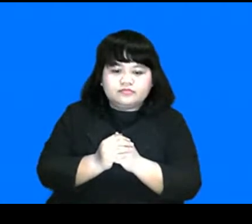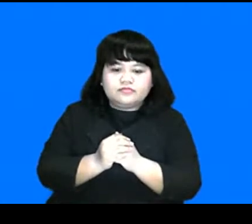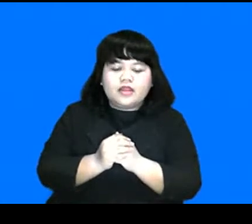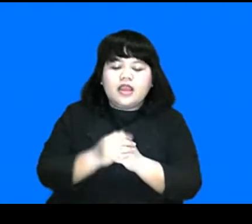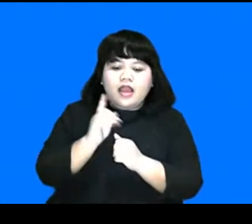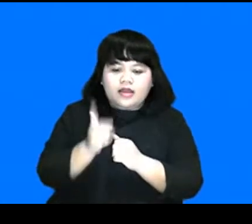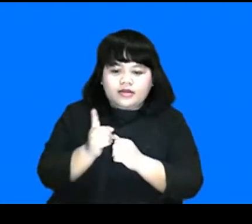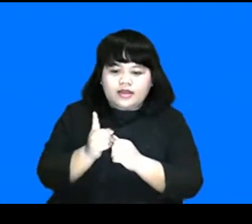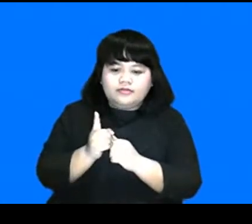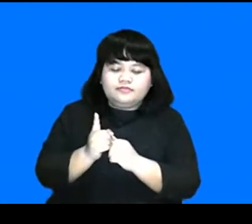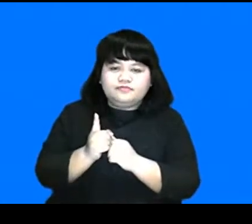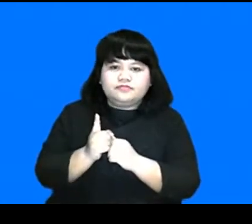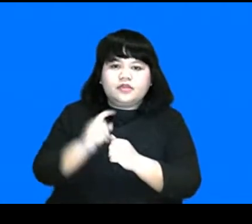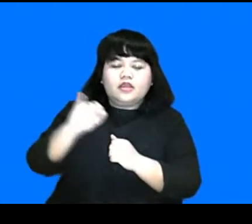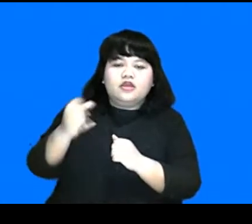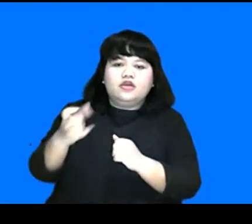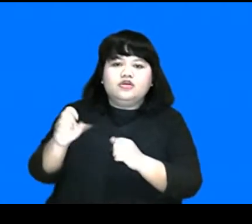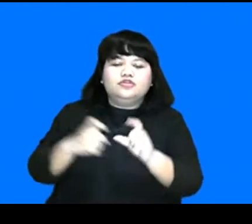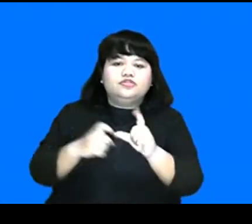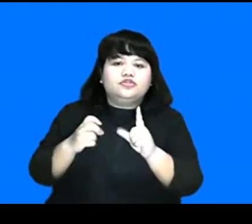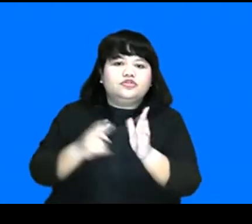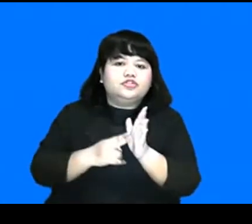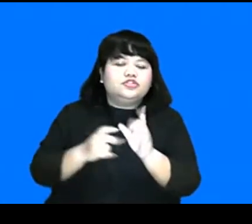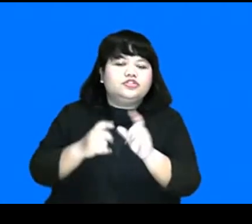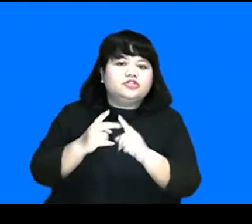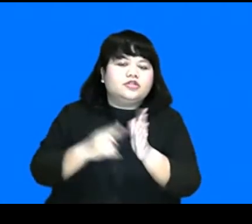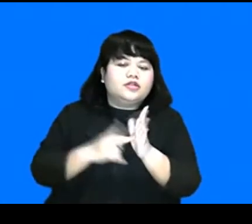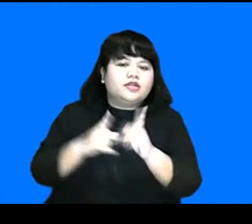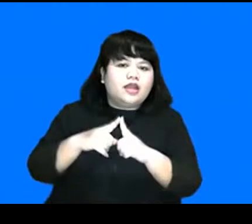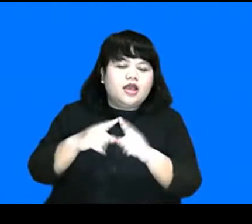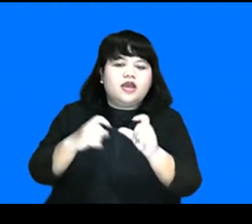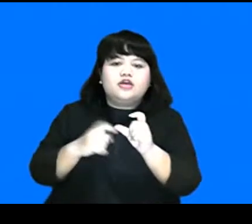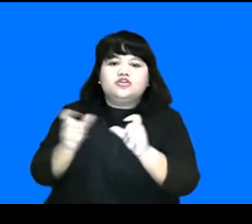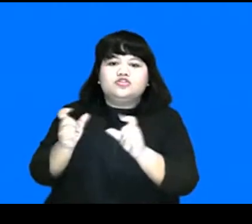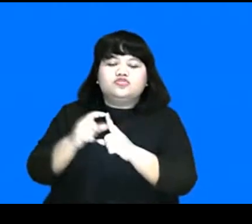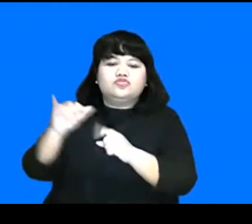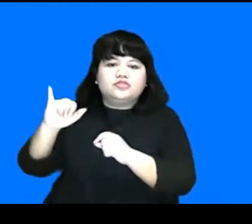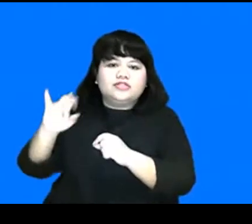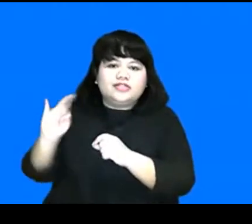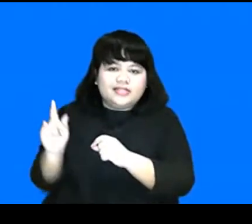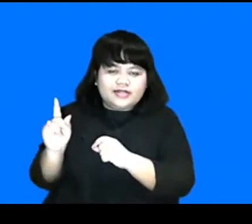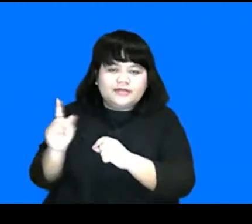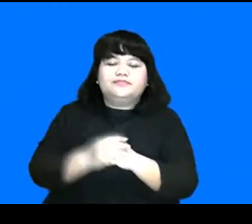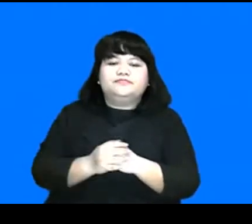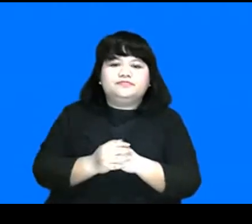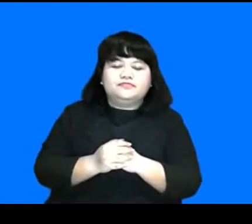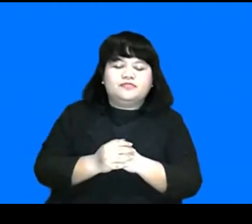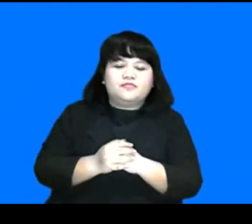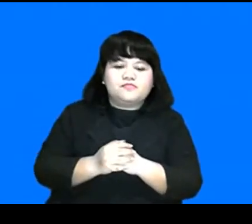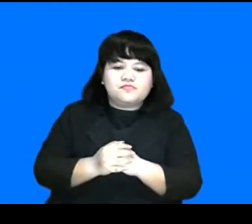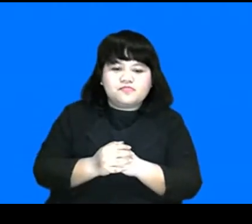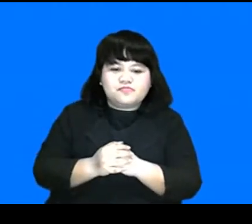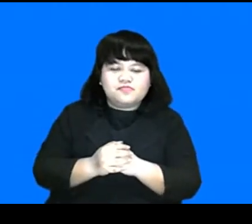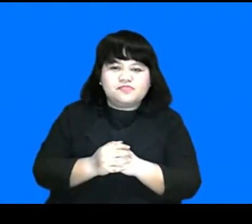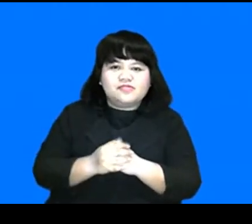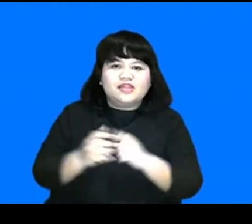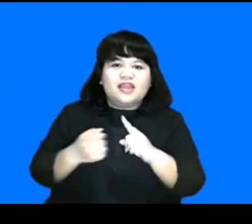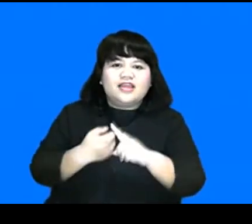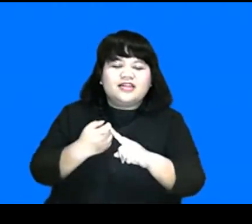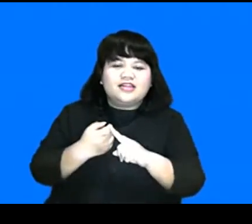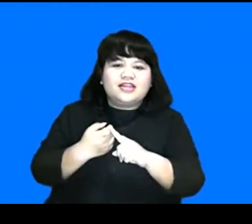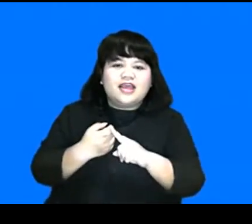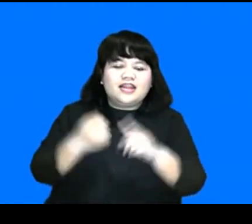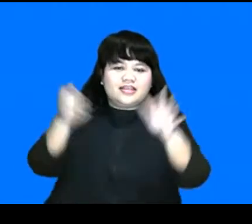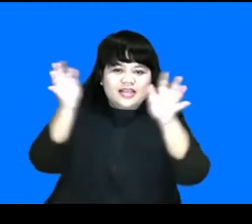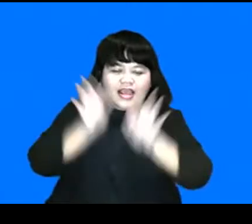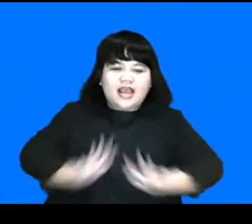Josna Jha and Suhir Shweta from South Asia to join me on the